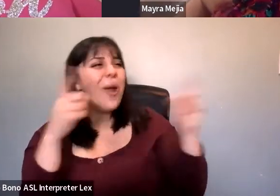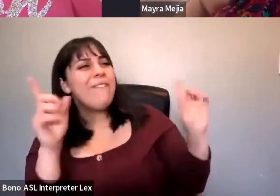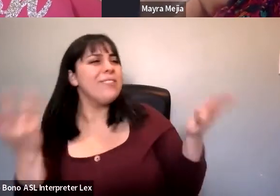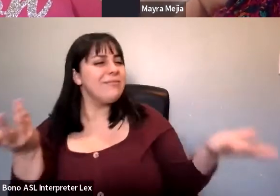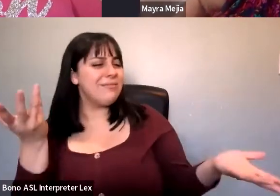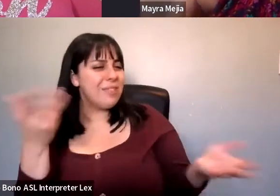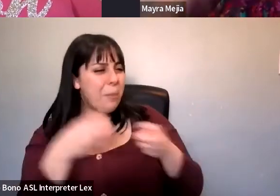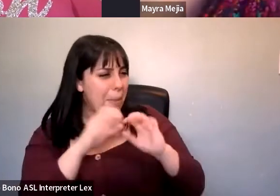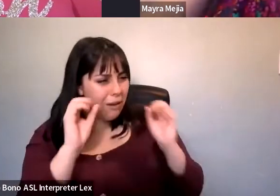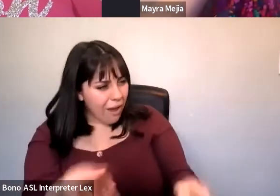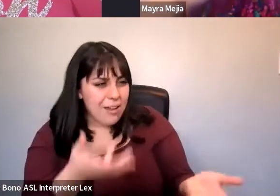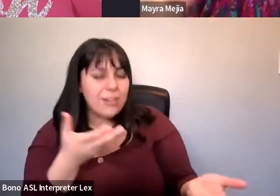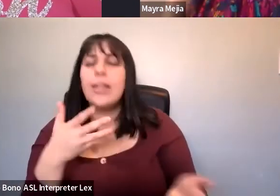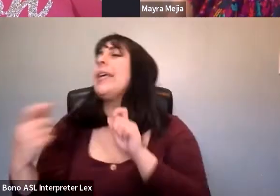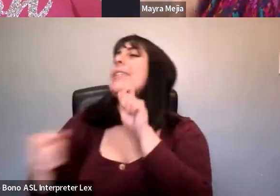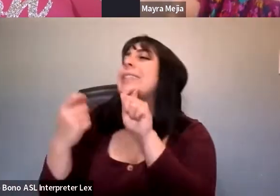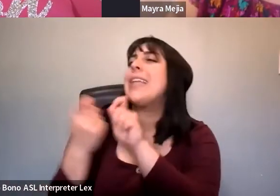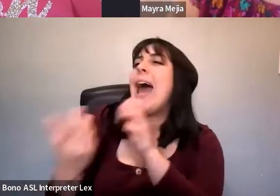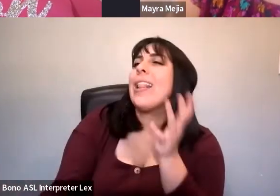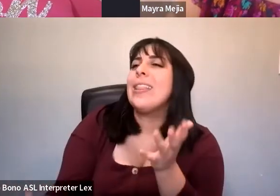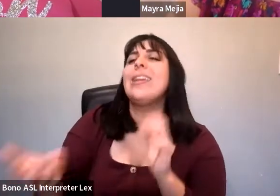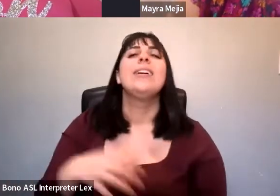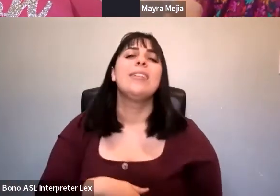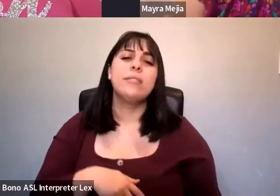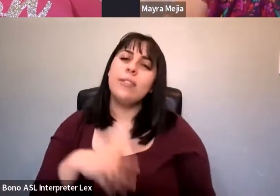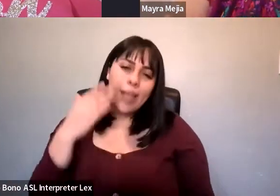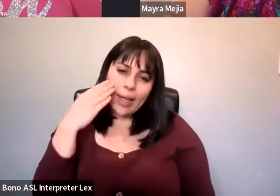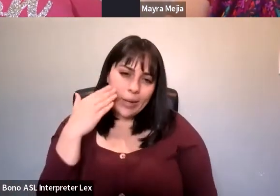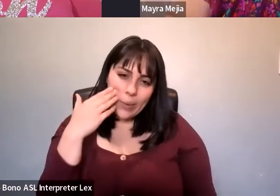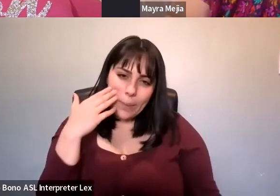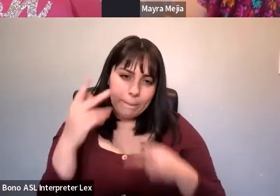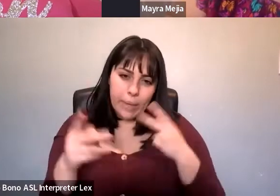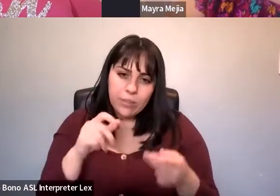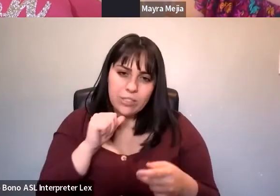exactly. Yeah, I mean, people are just so uncomfortable with